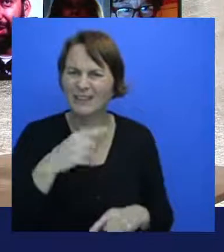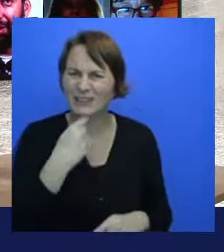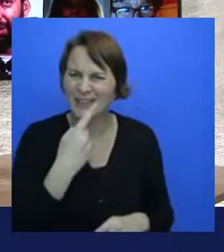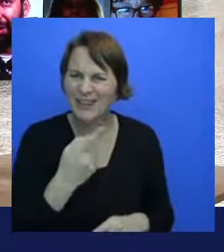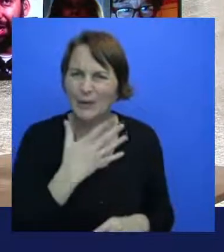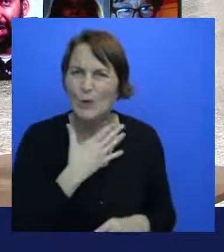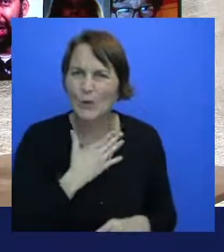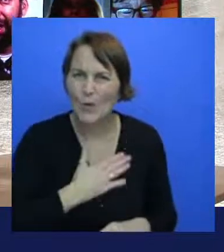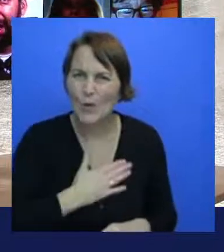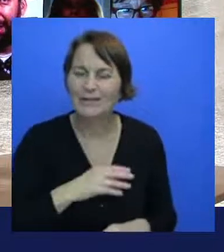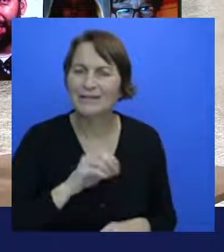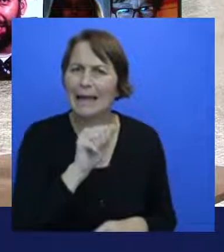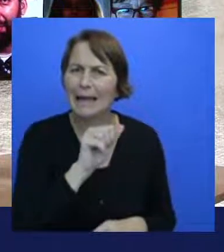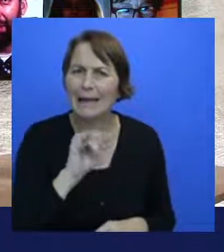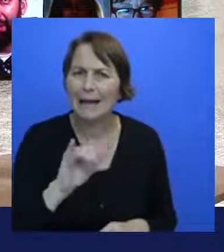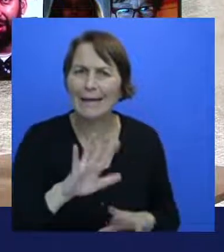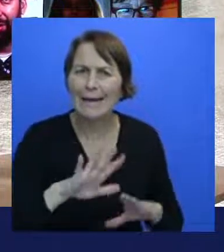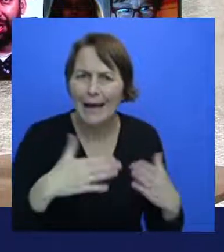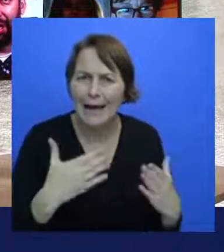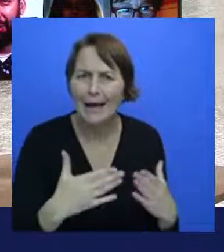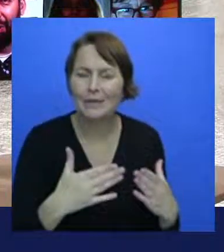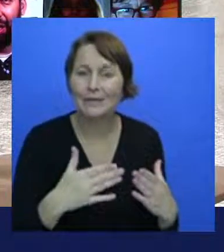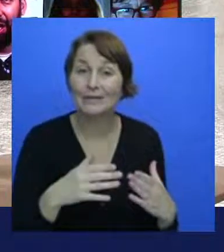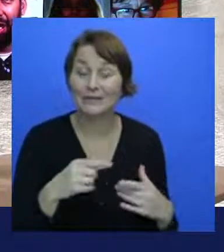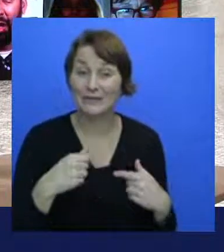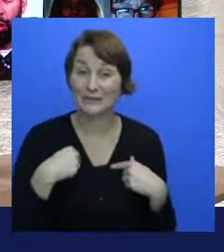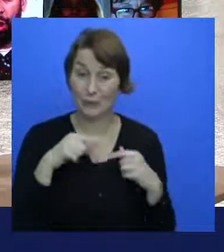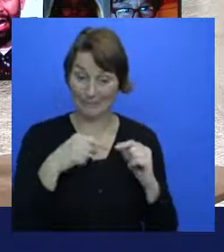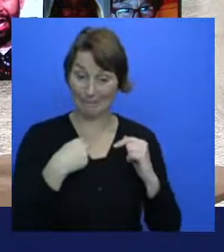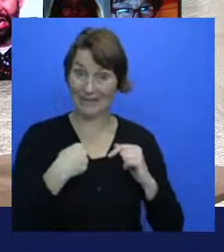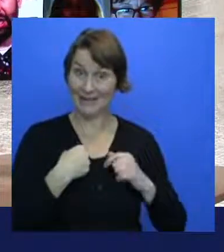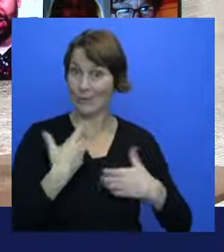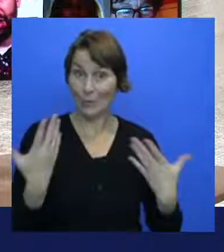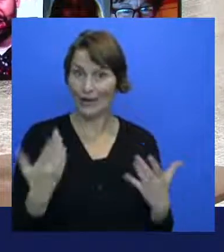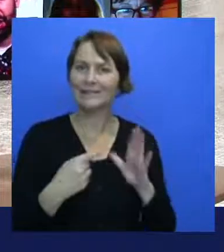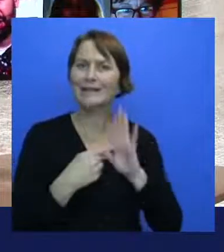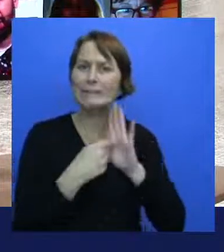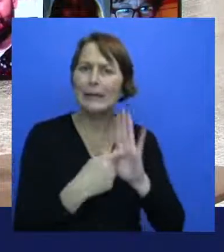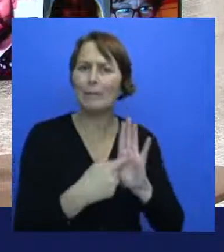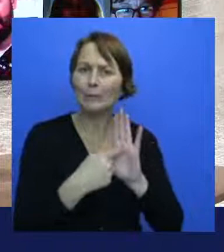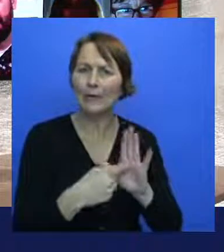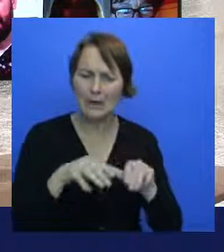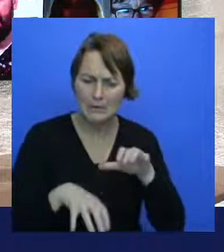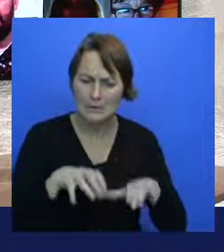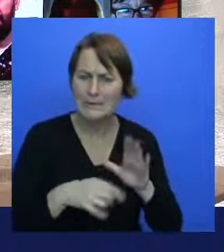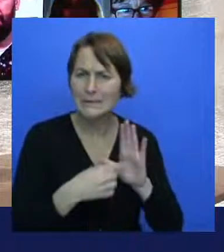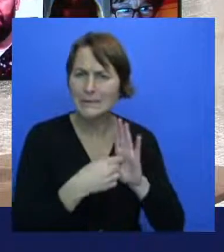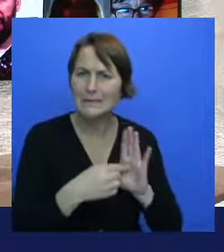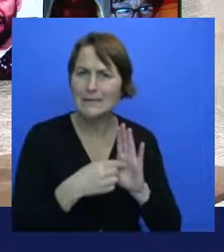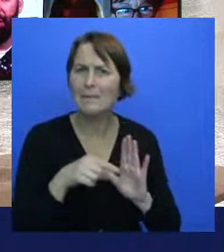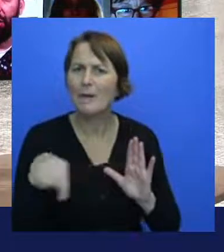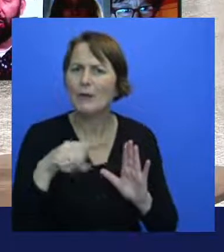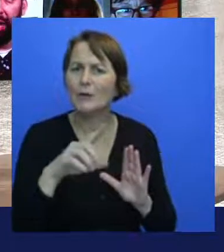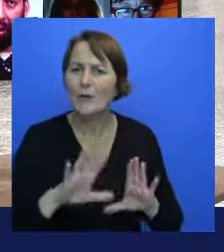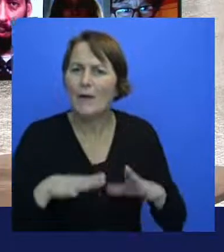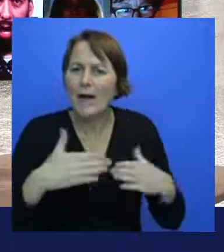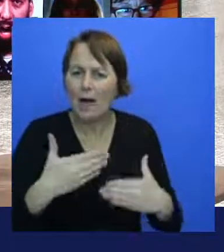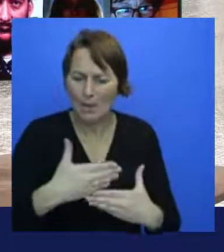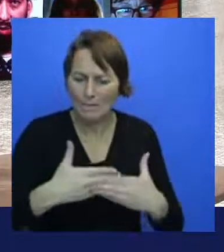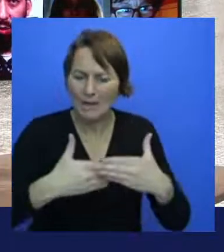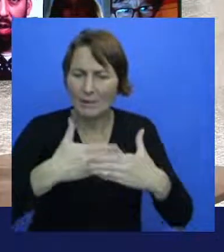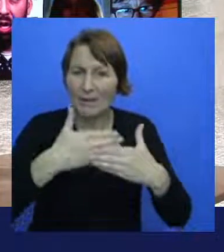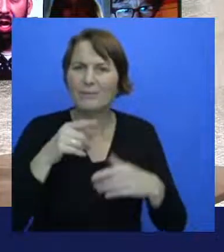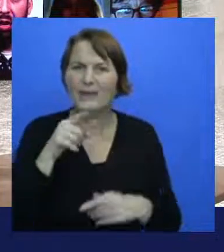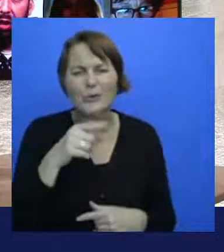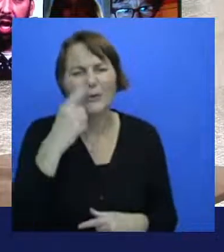difference between me. Like I make demos and you make software. What ethical concerns do you have, or should people have,